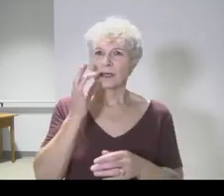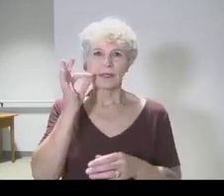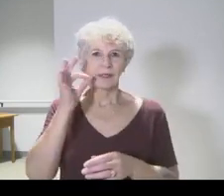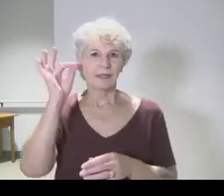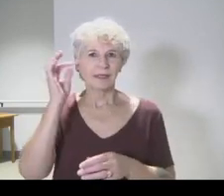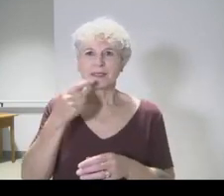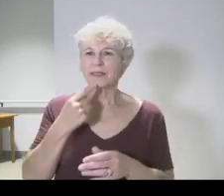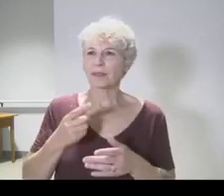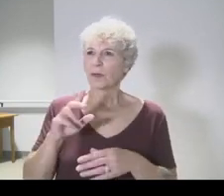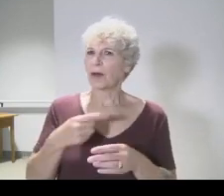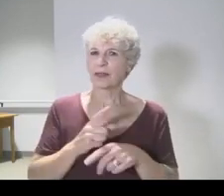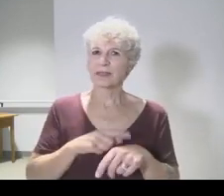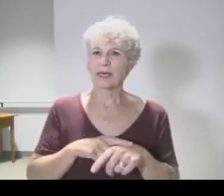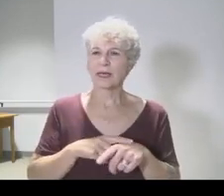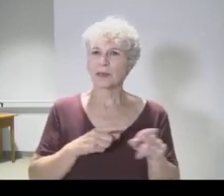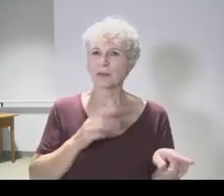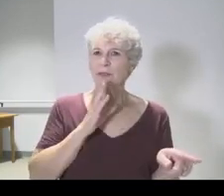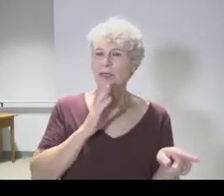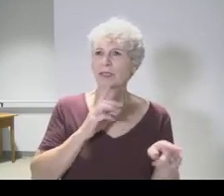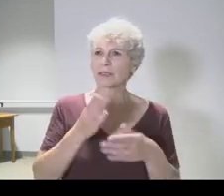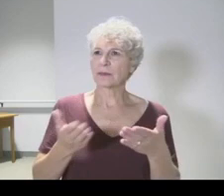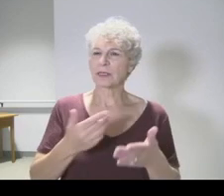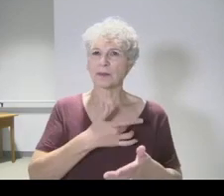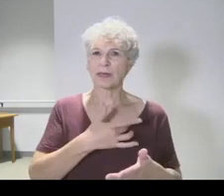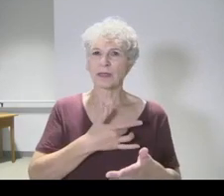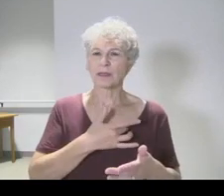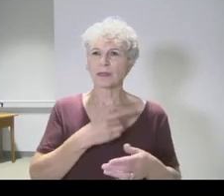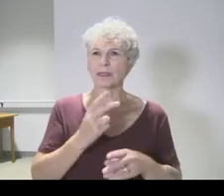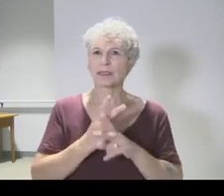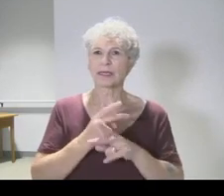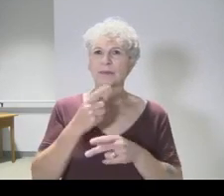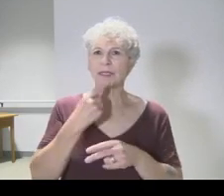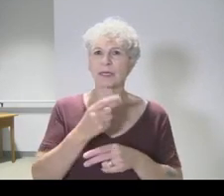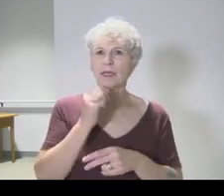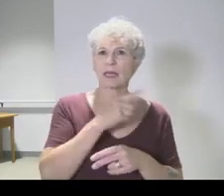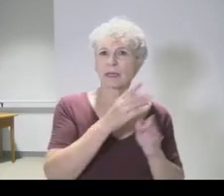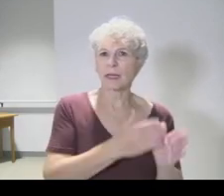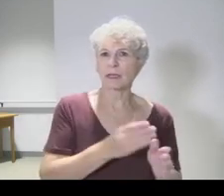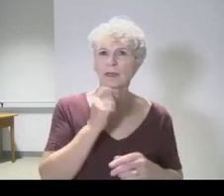exclaimed his friend, "something in my heart kept saying, liar, liar."